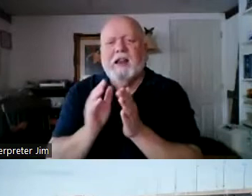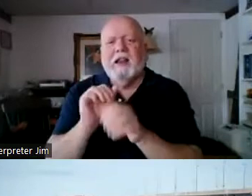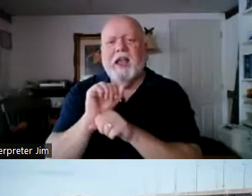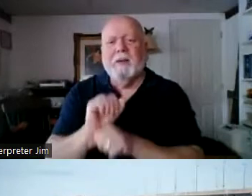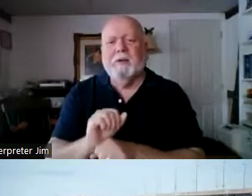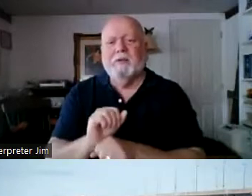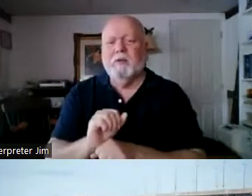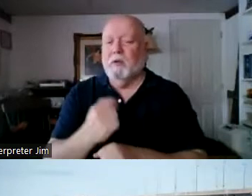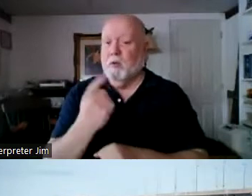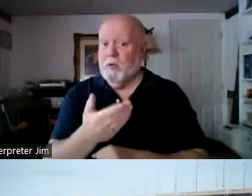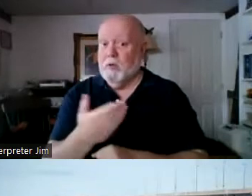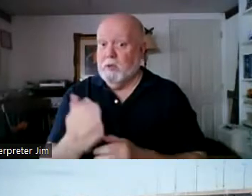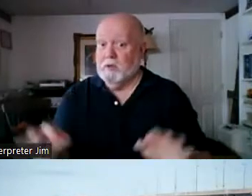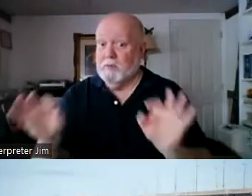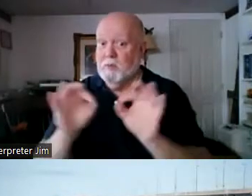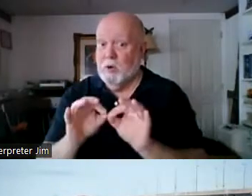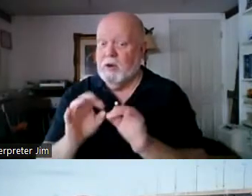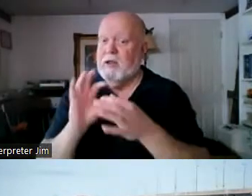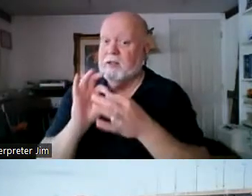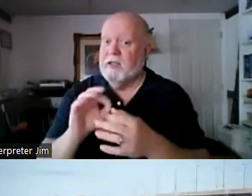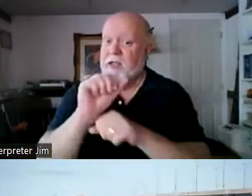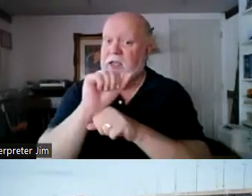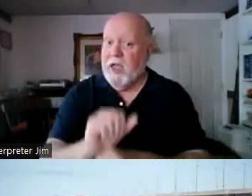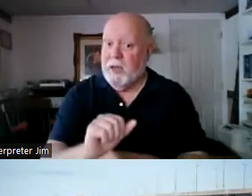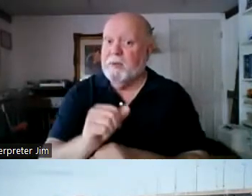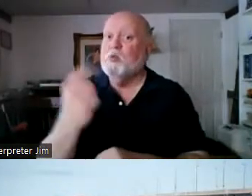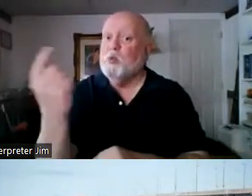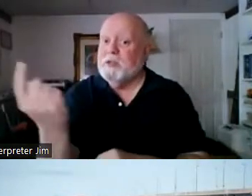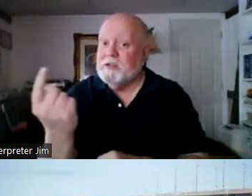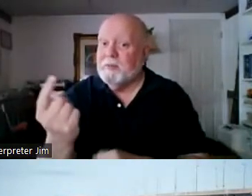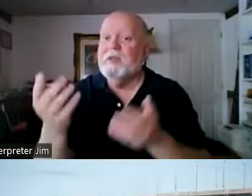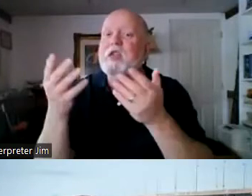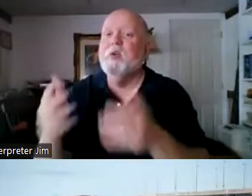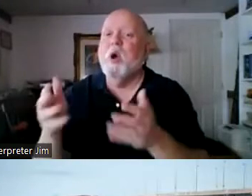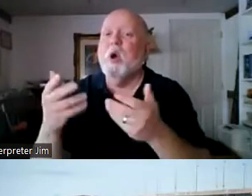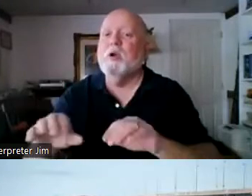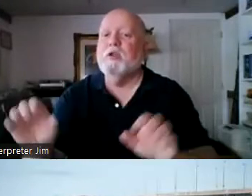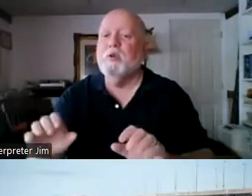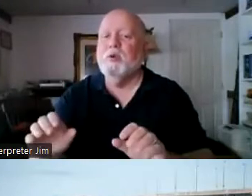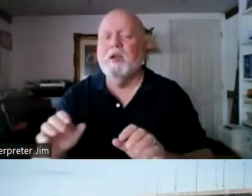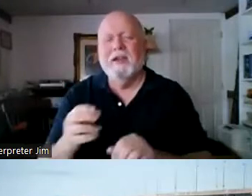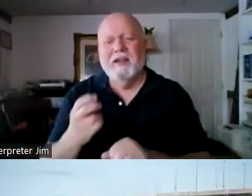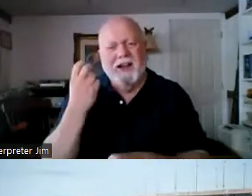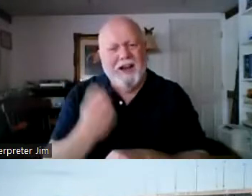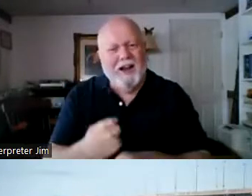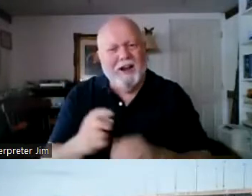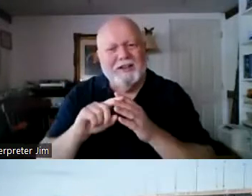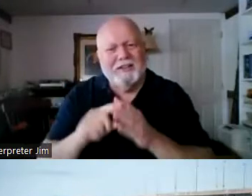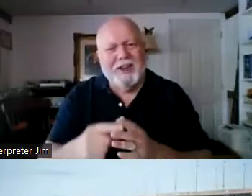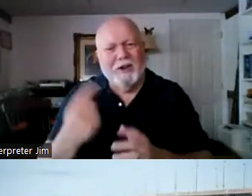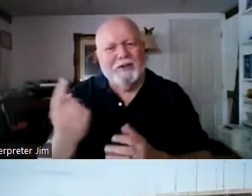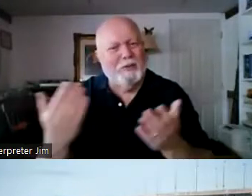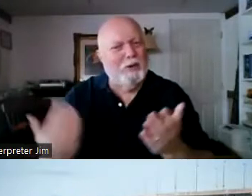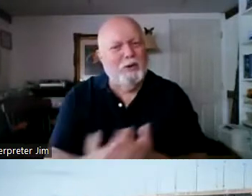linking habits with something you already do. It's really hard to start doing something new and different.